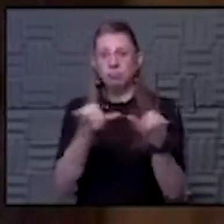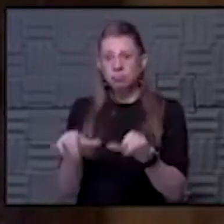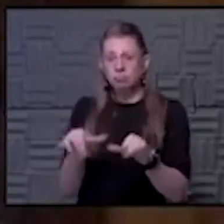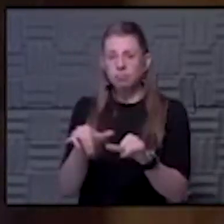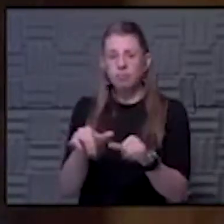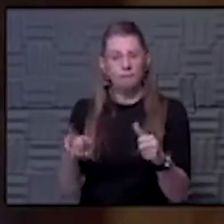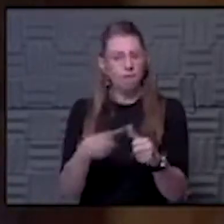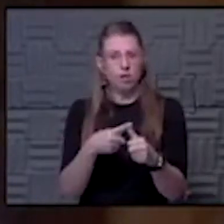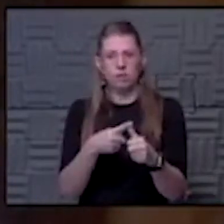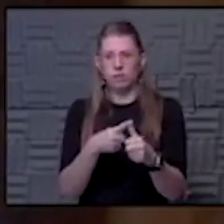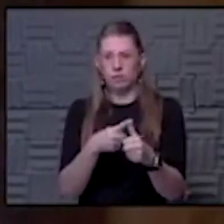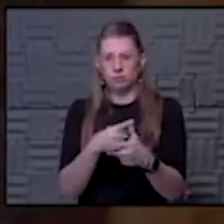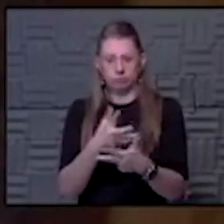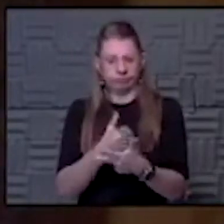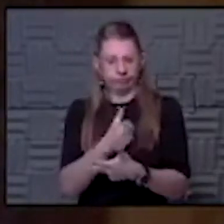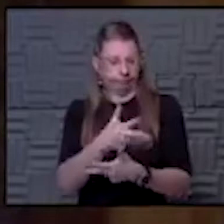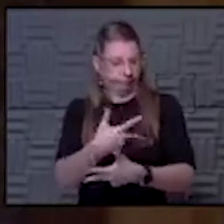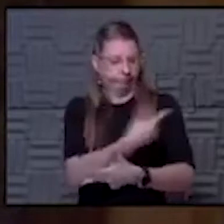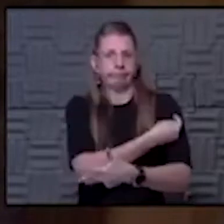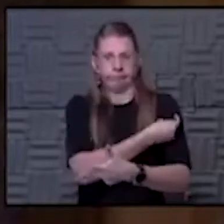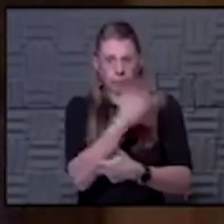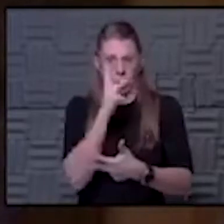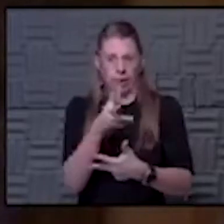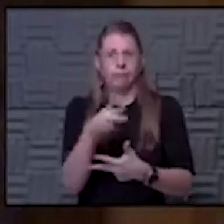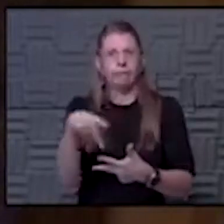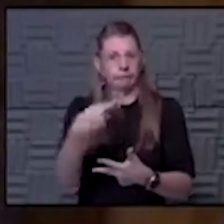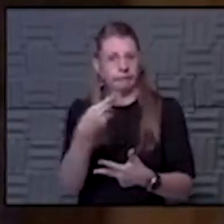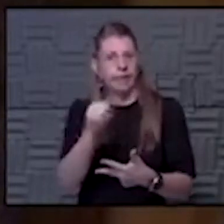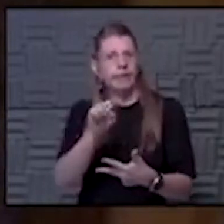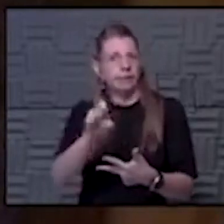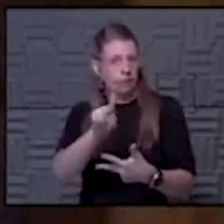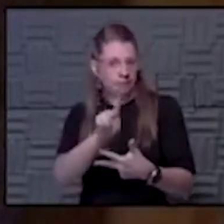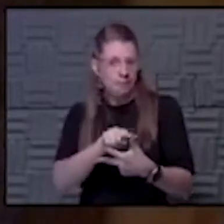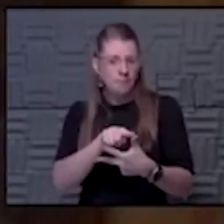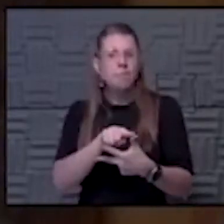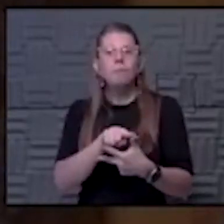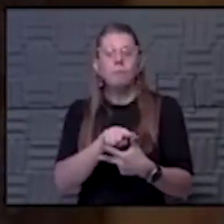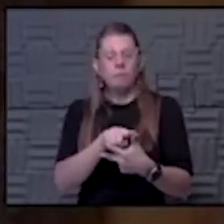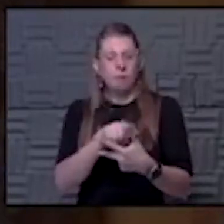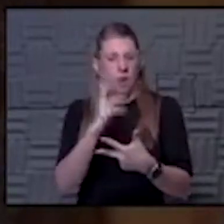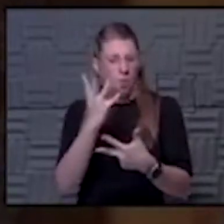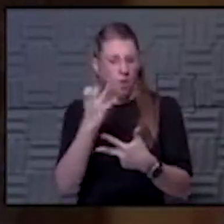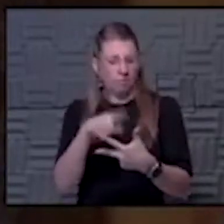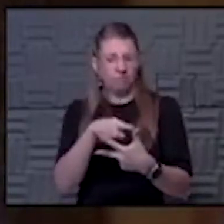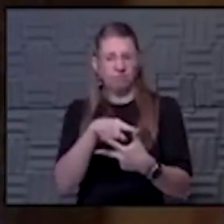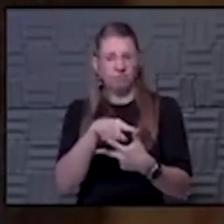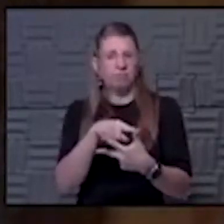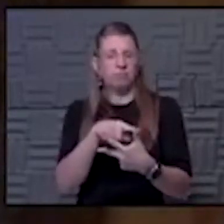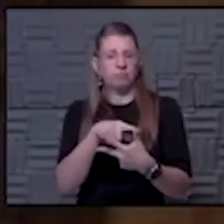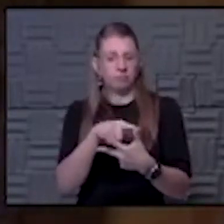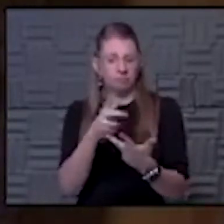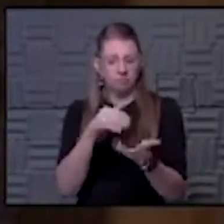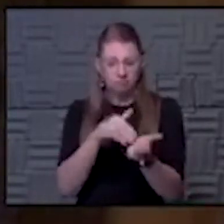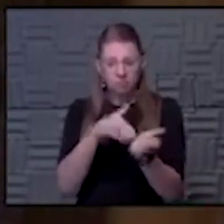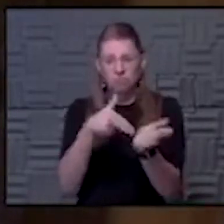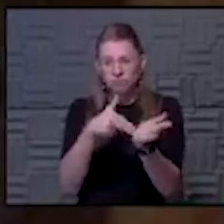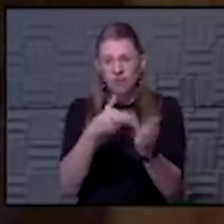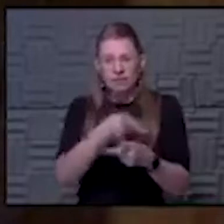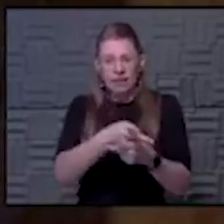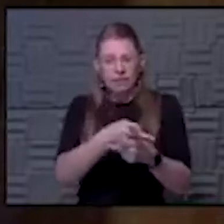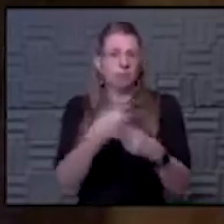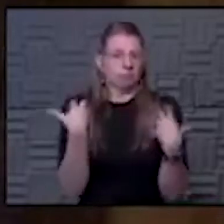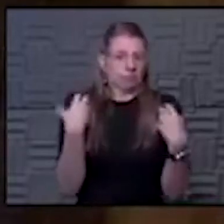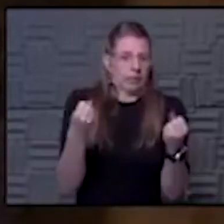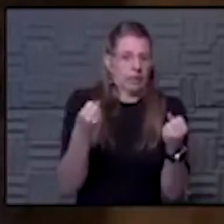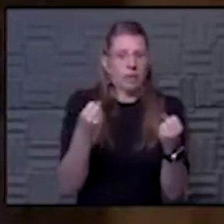line. We have to make sure that our healthcare workers stay healthy so that they can take care of the rest of the folks who are not.